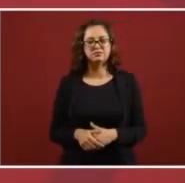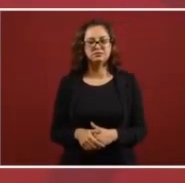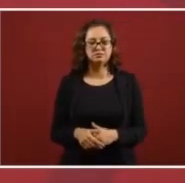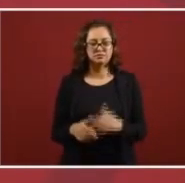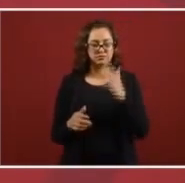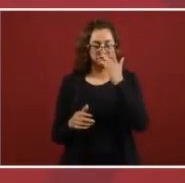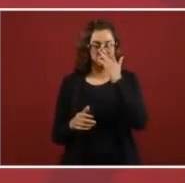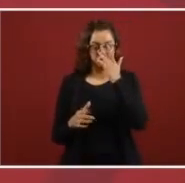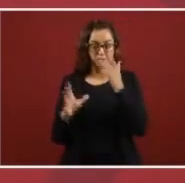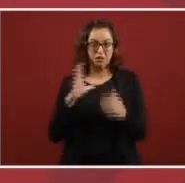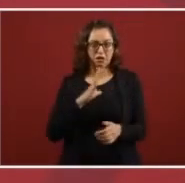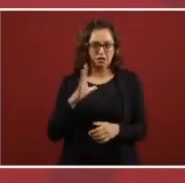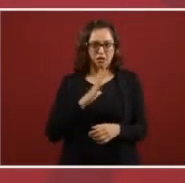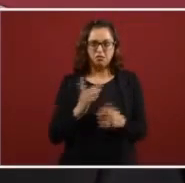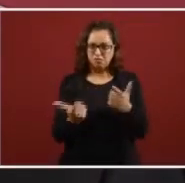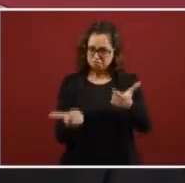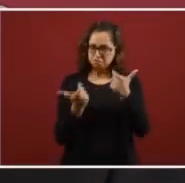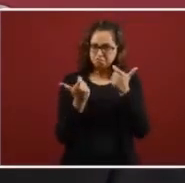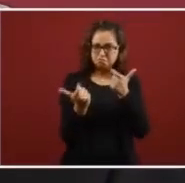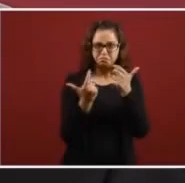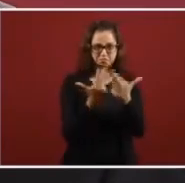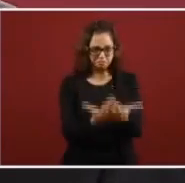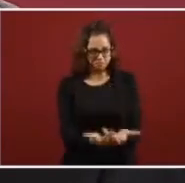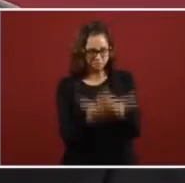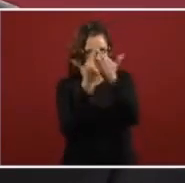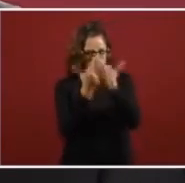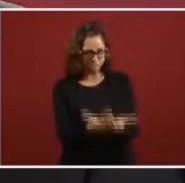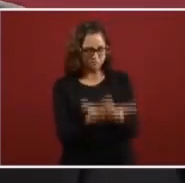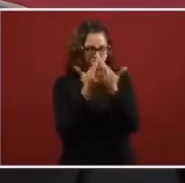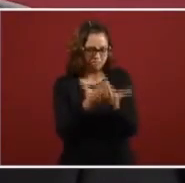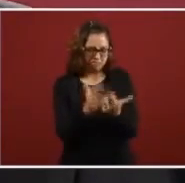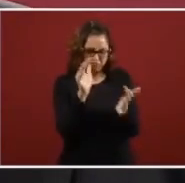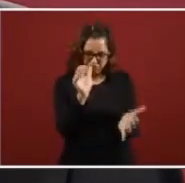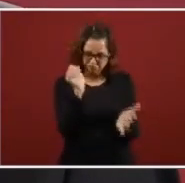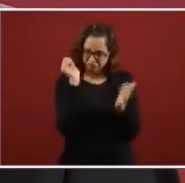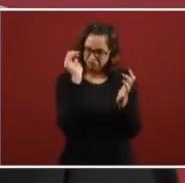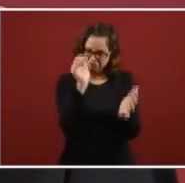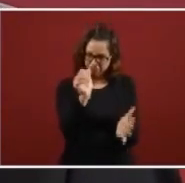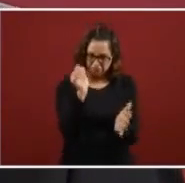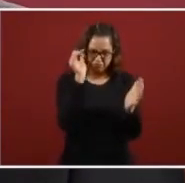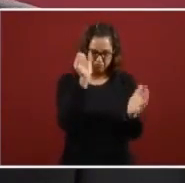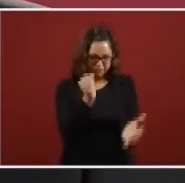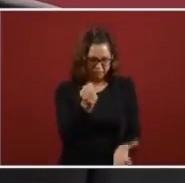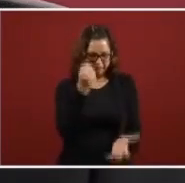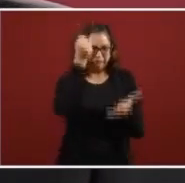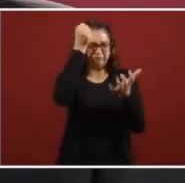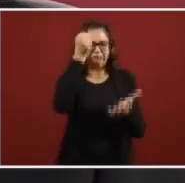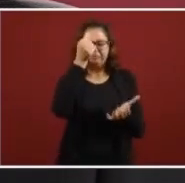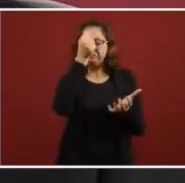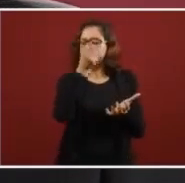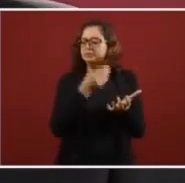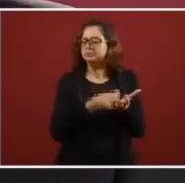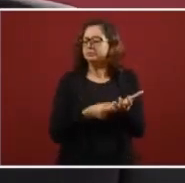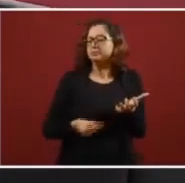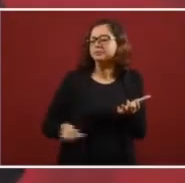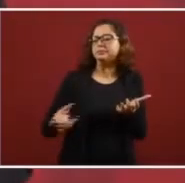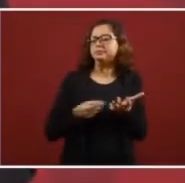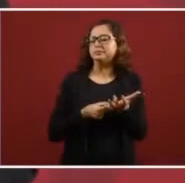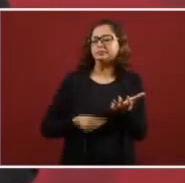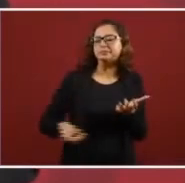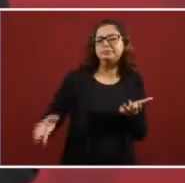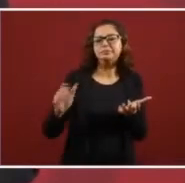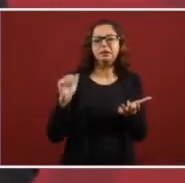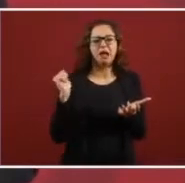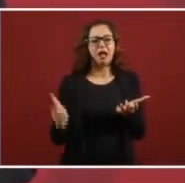they didn't want to share the wealth. They figured if they got a lot up there, then some would trickle down, as